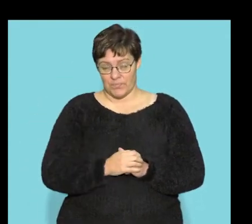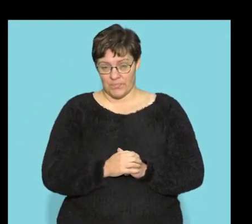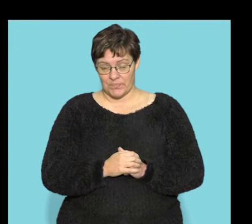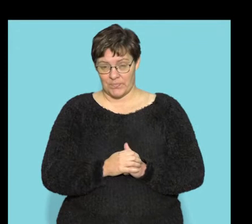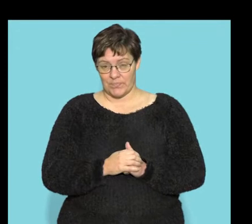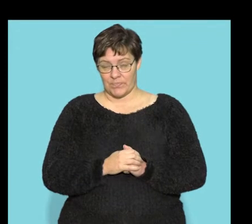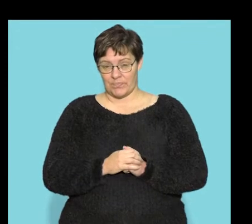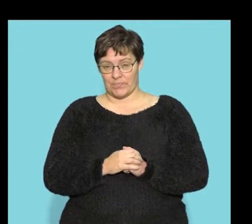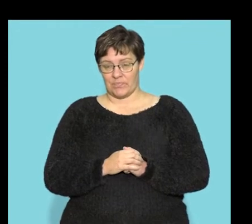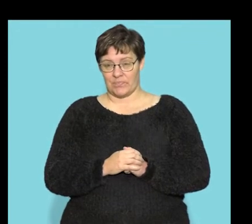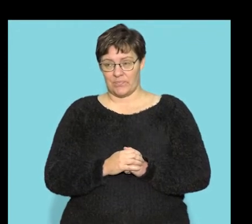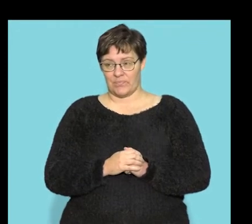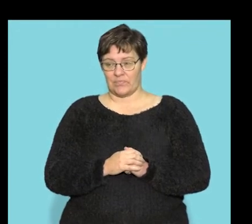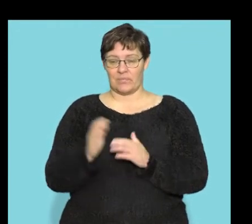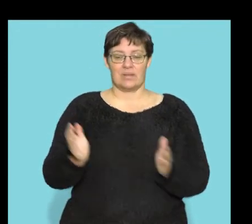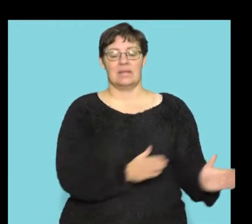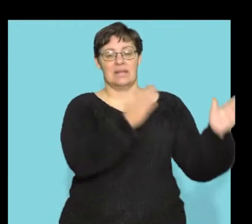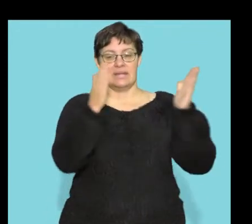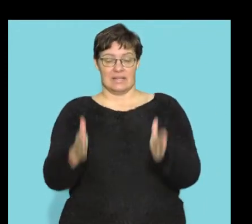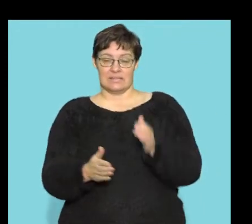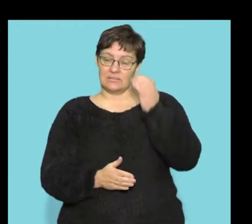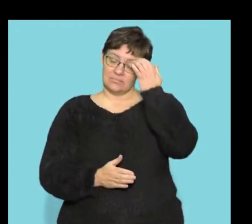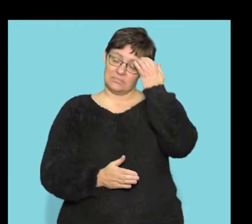2,570. Okay, next adjustment.